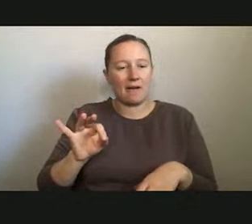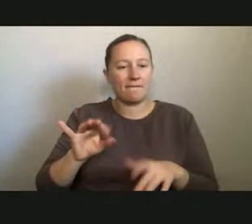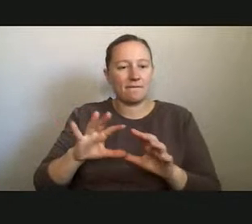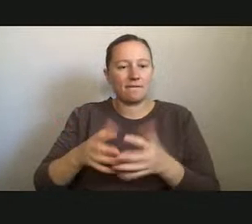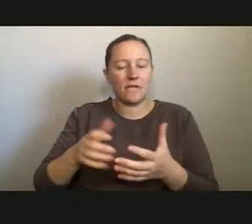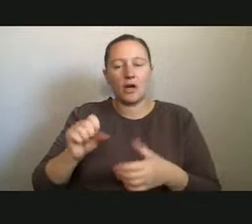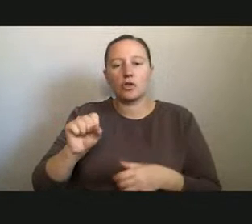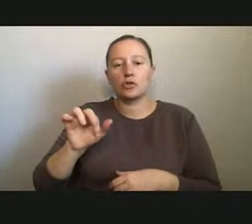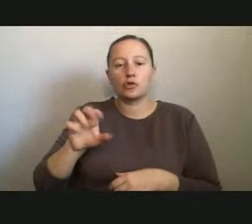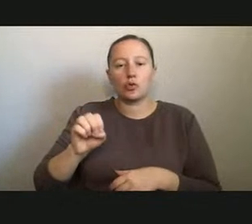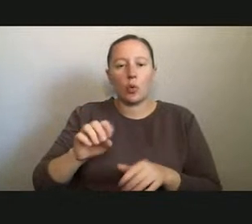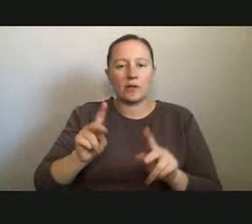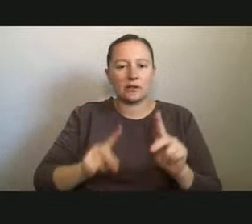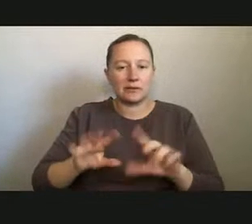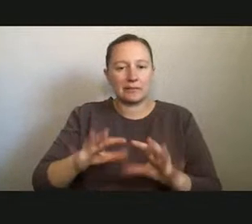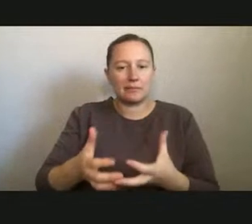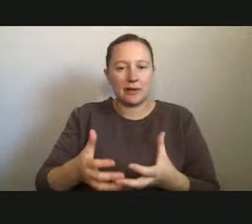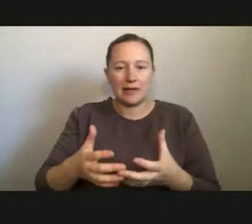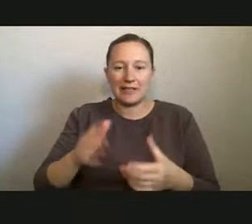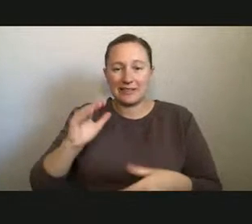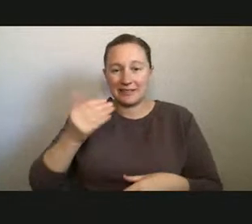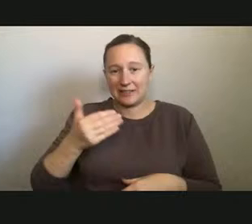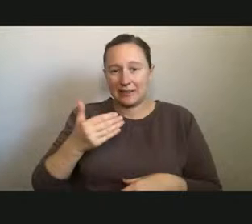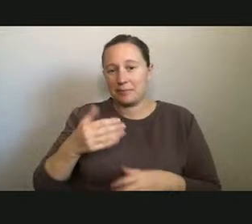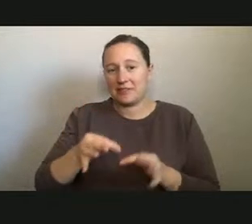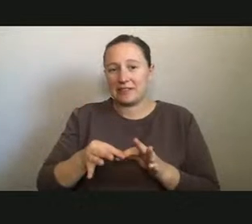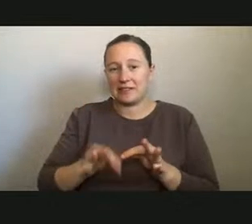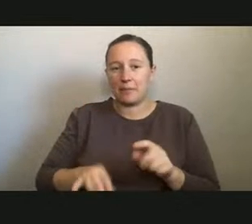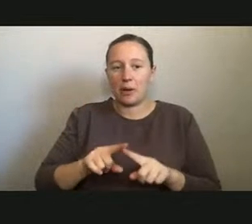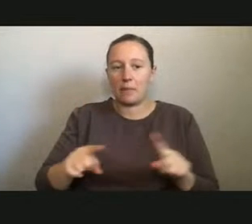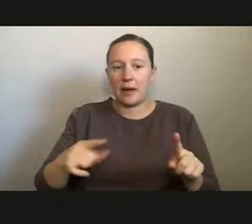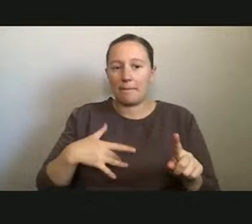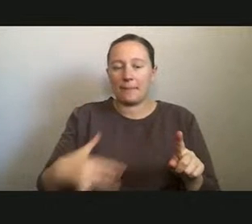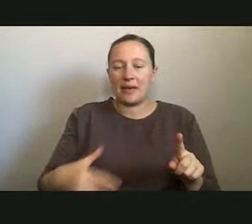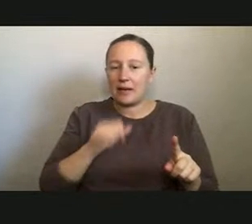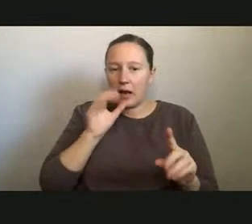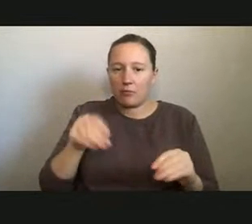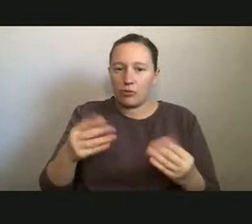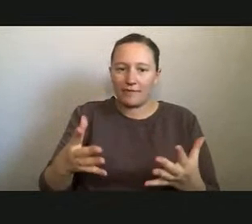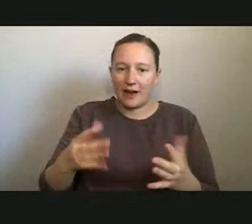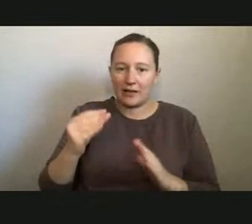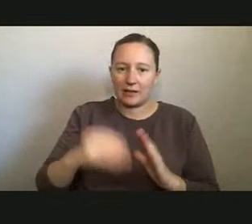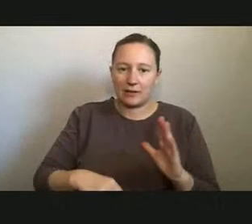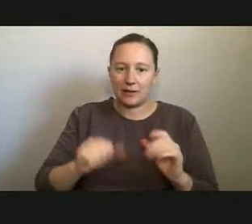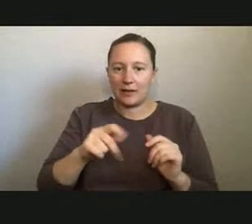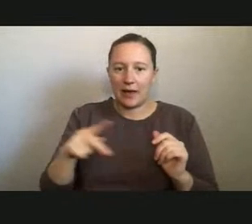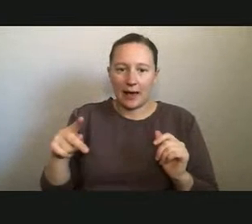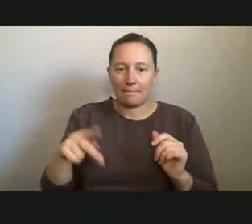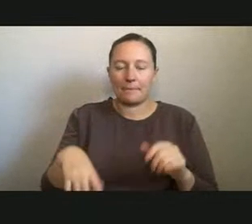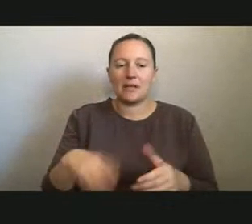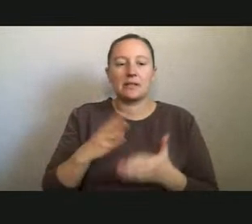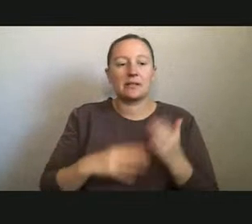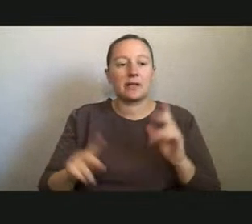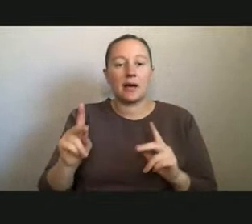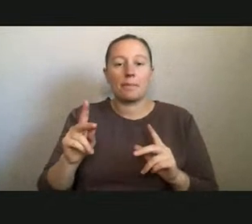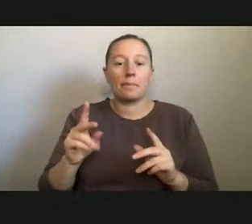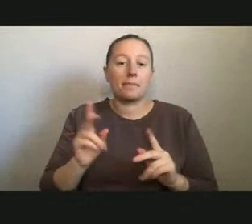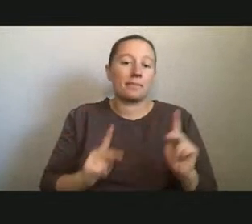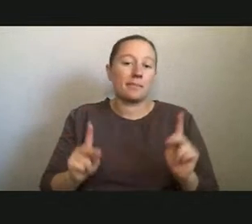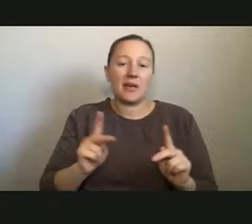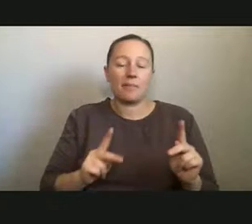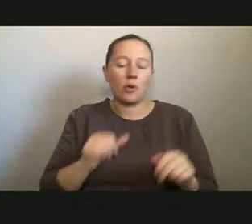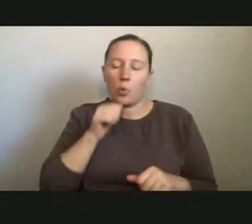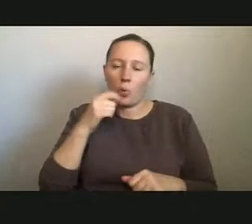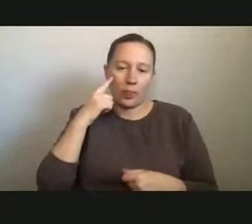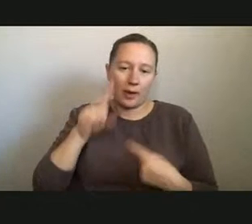quite simple, but often this is not provided in an application. And sometimes people fail to